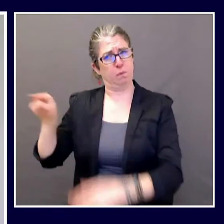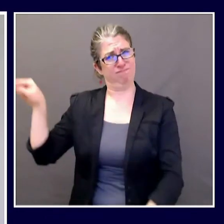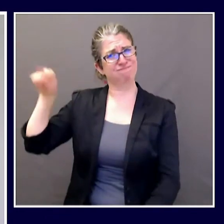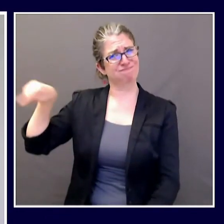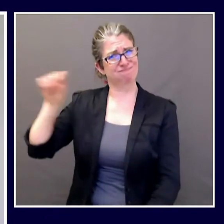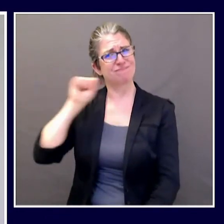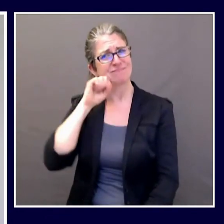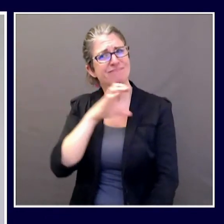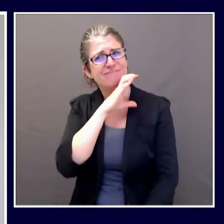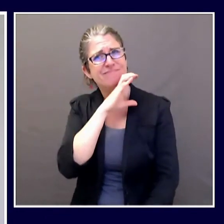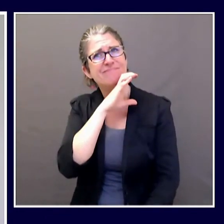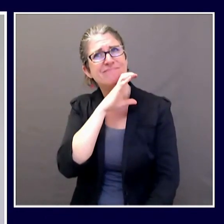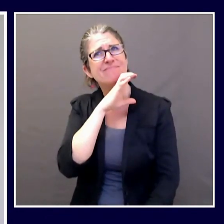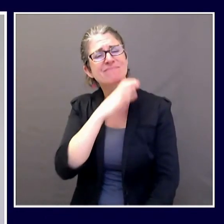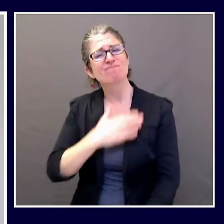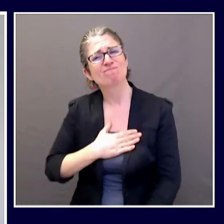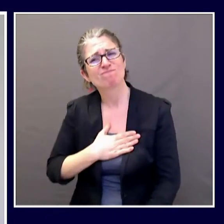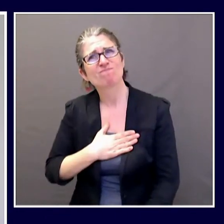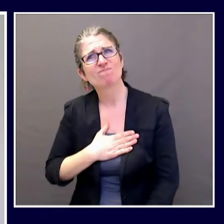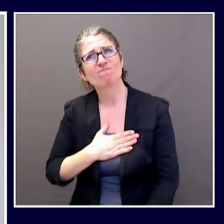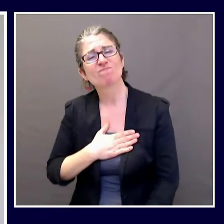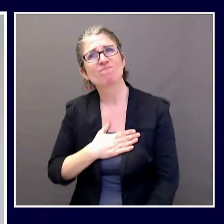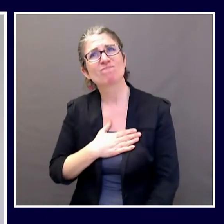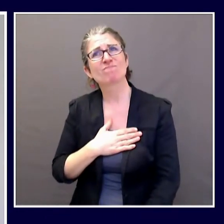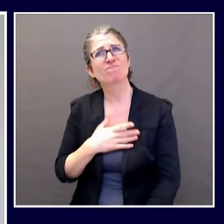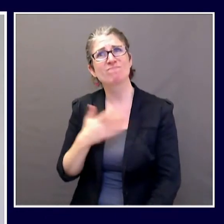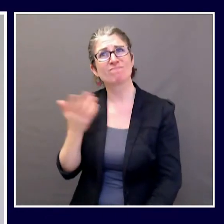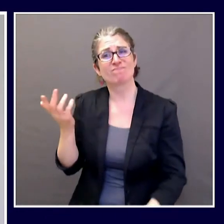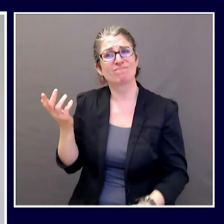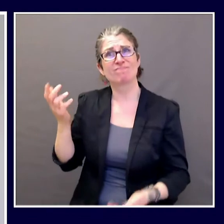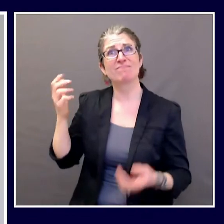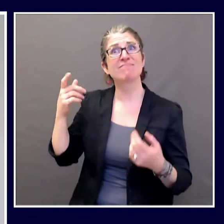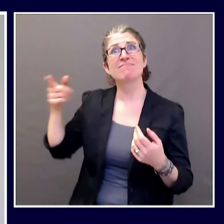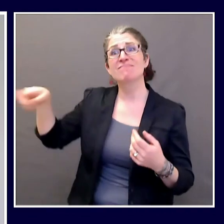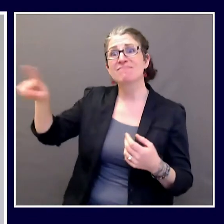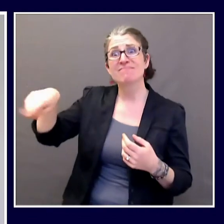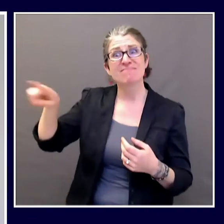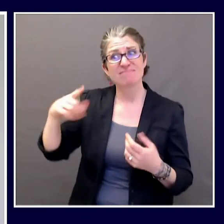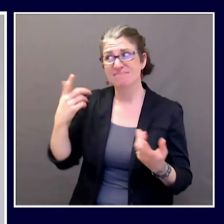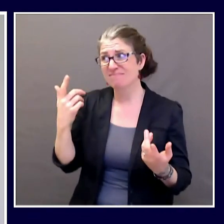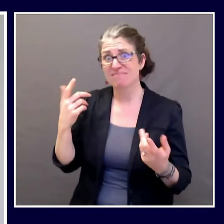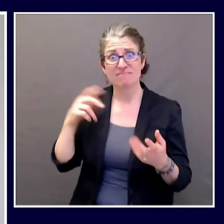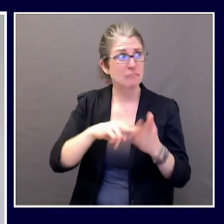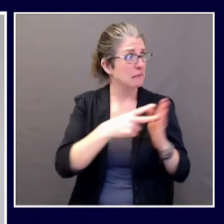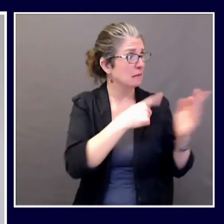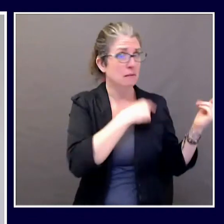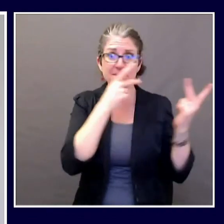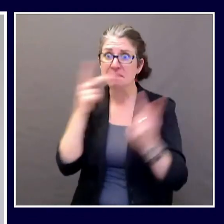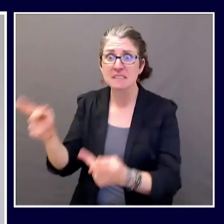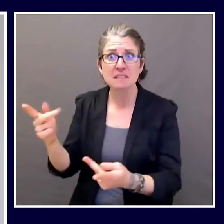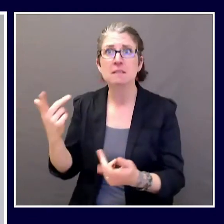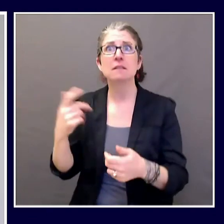That's why the next number is really illustrative. That number is